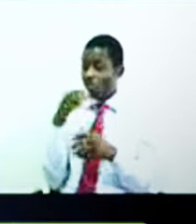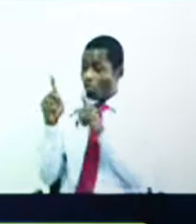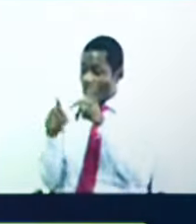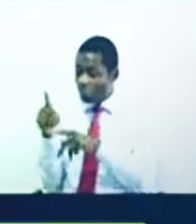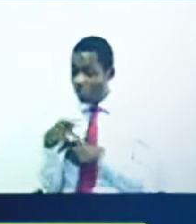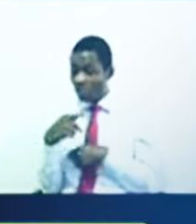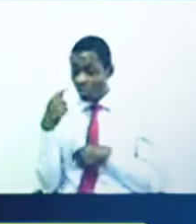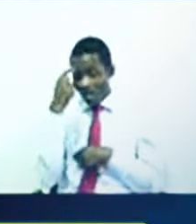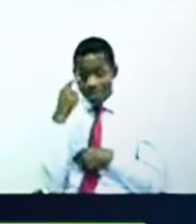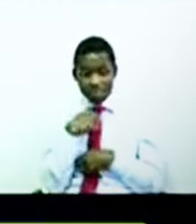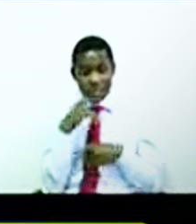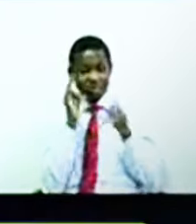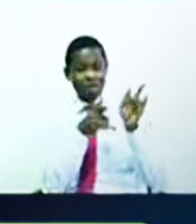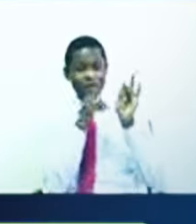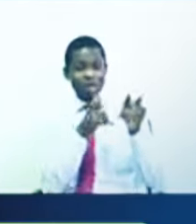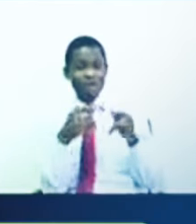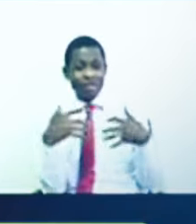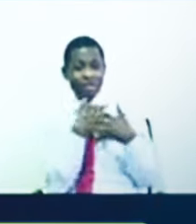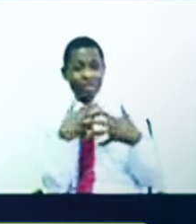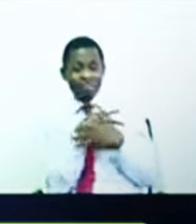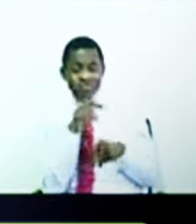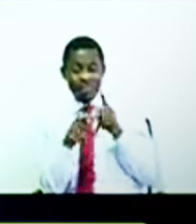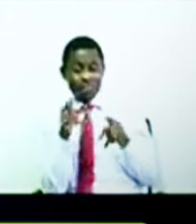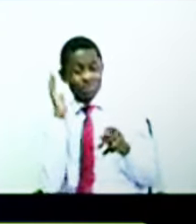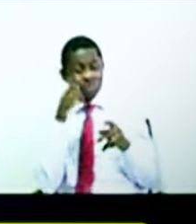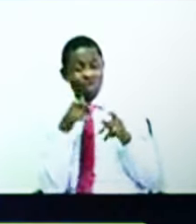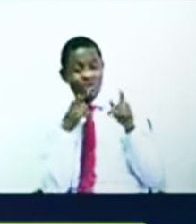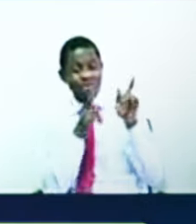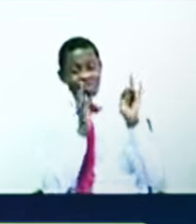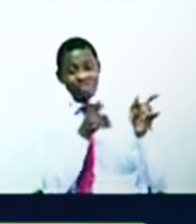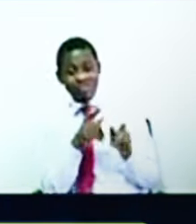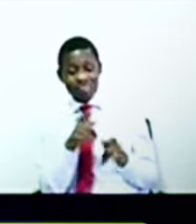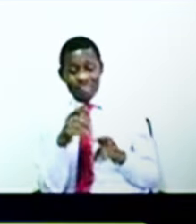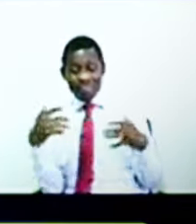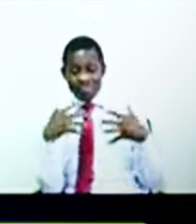past. The fear of the past.